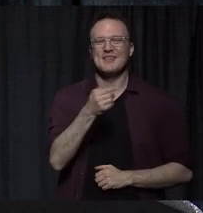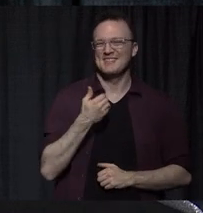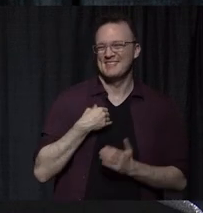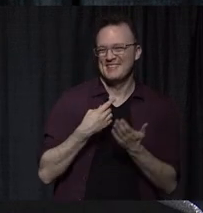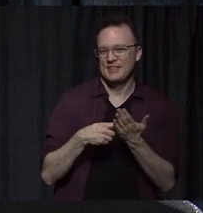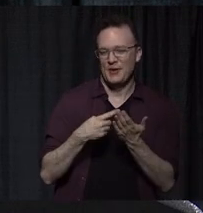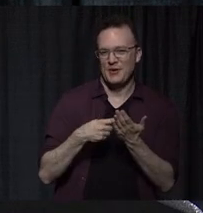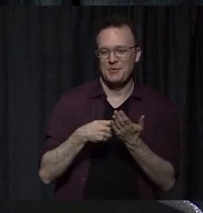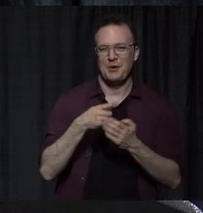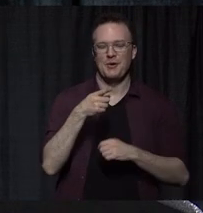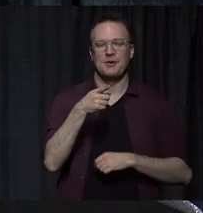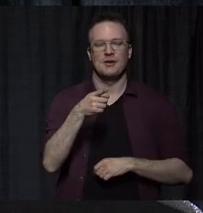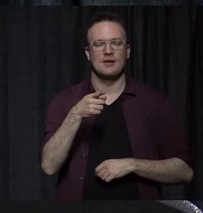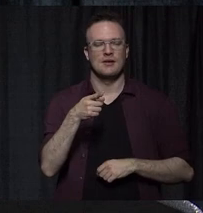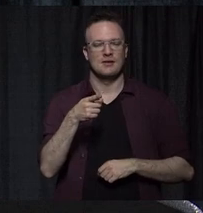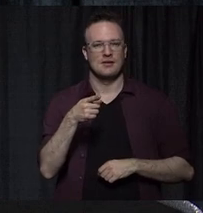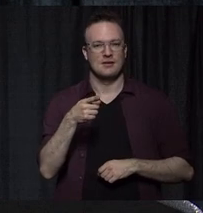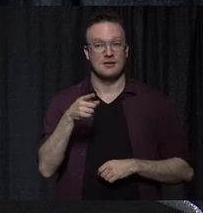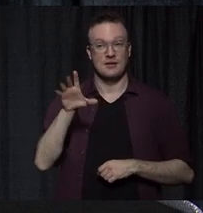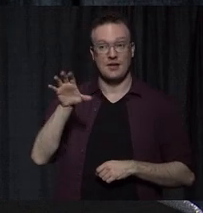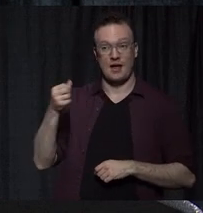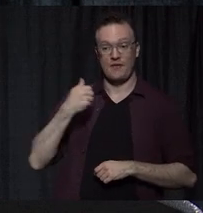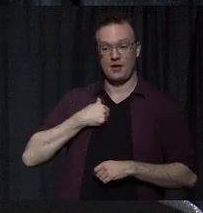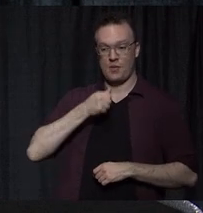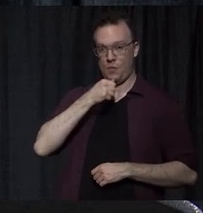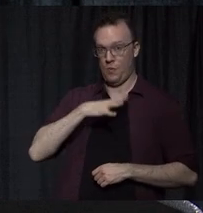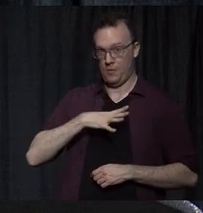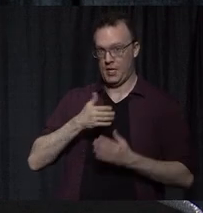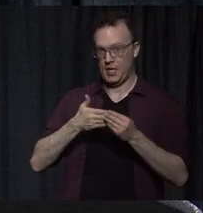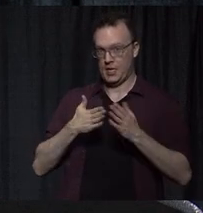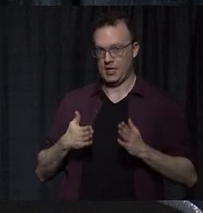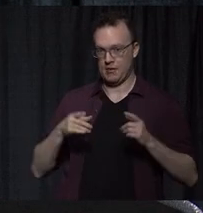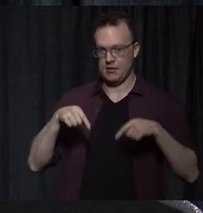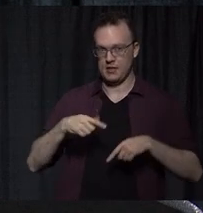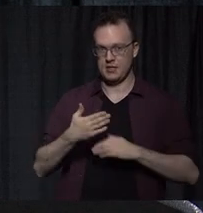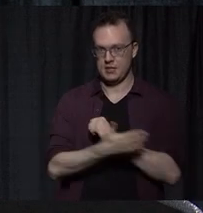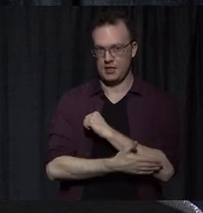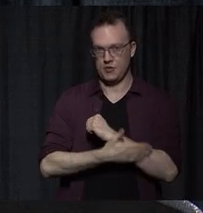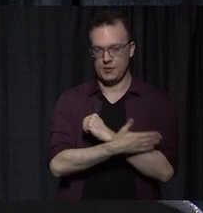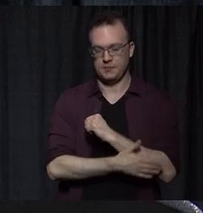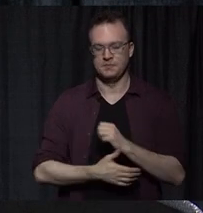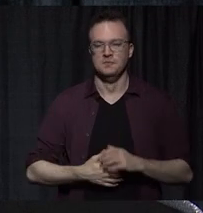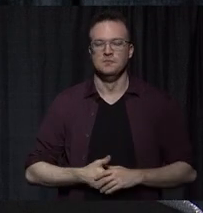mentioned being an African-Canadian woman leader in this country.